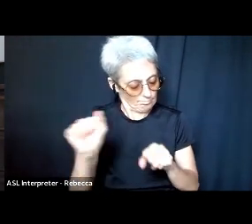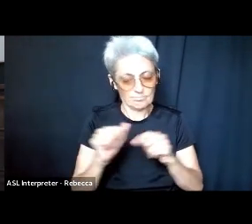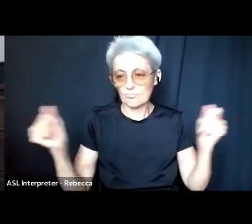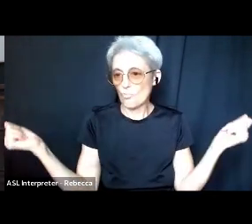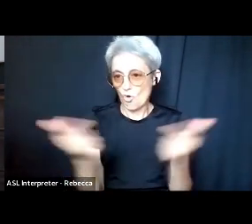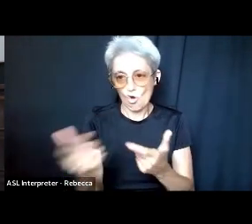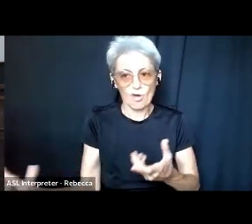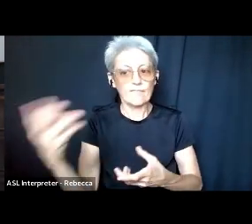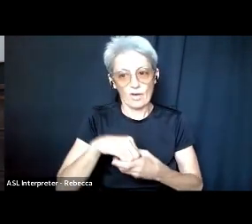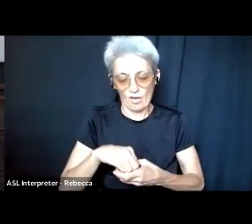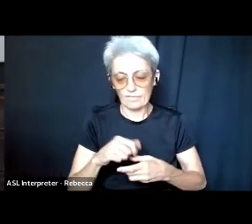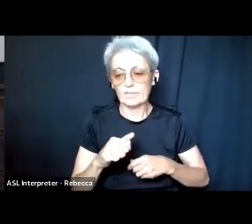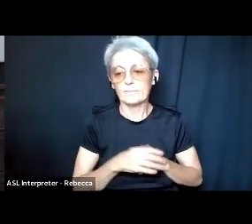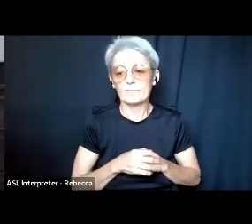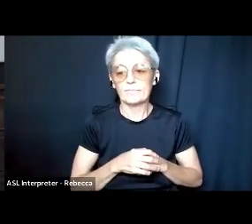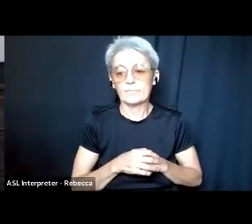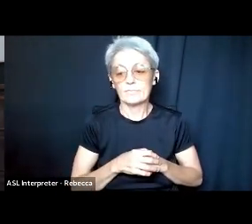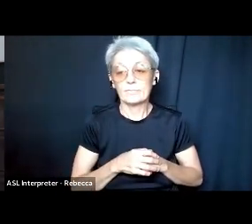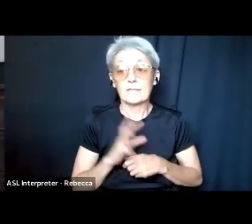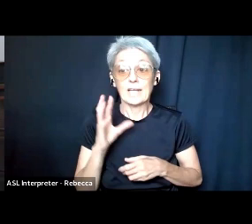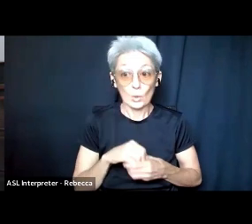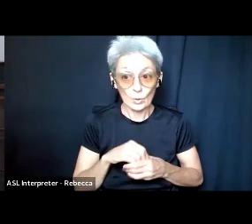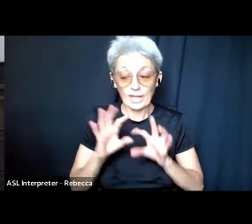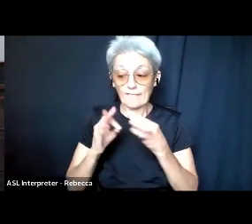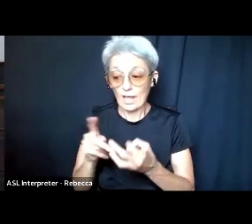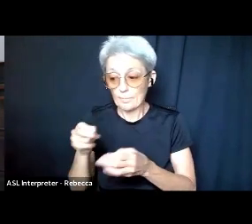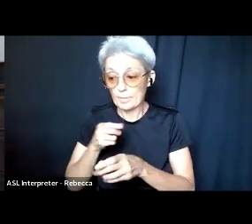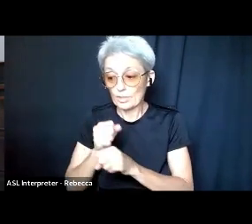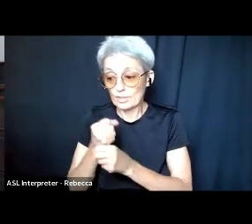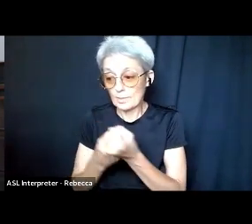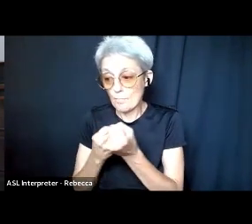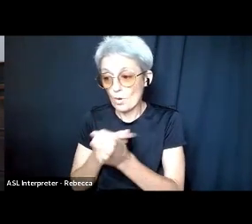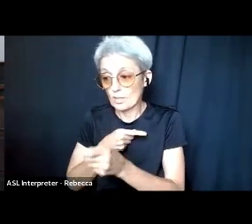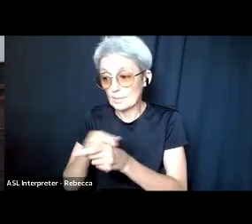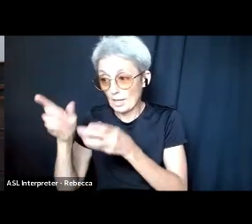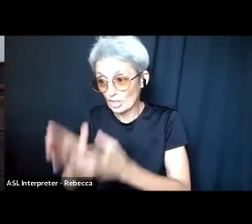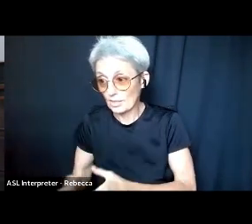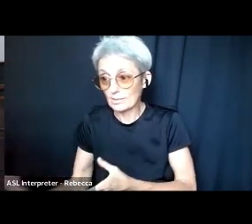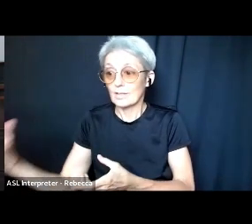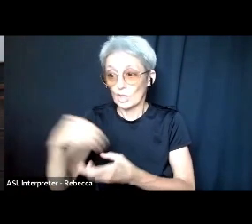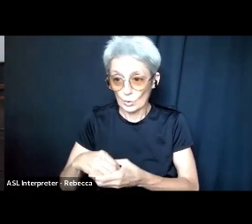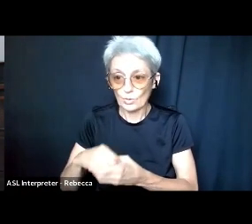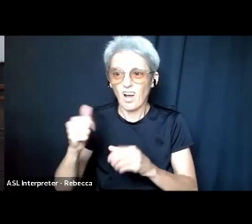that includes family peer support specialists. Next slide, please.